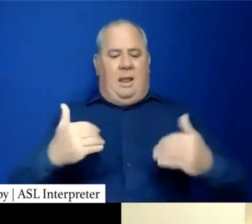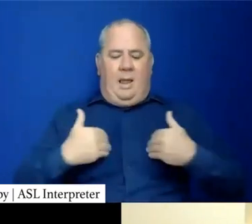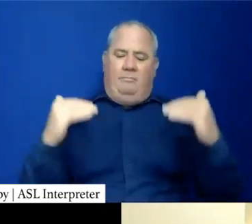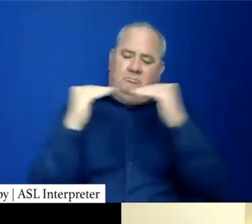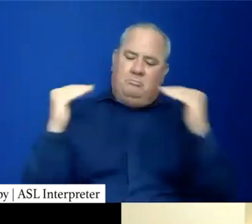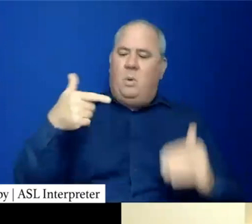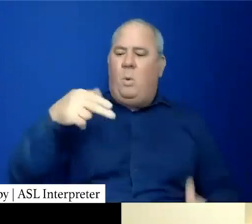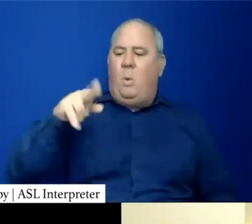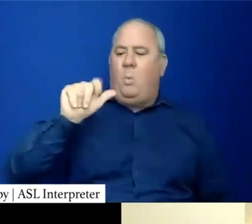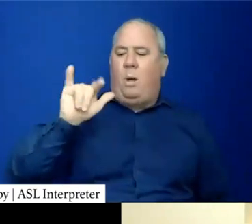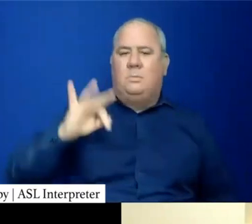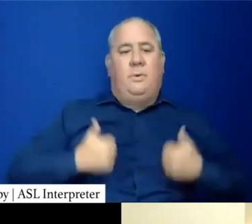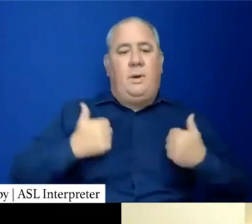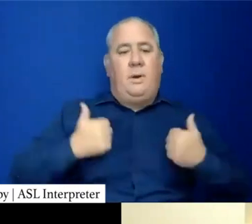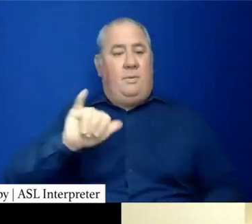people. Like,